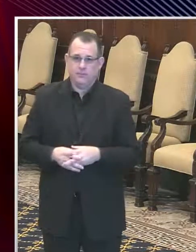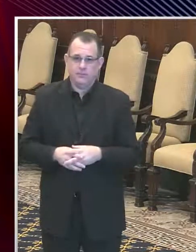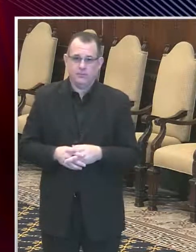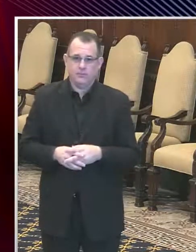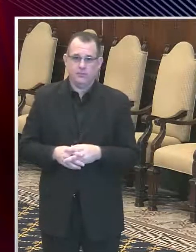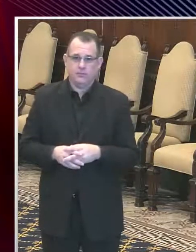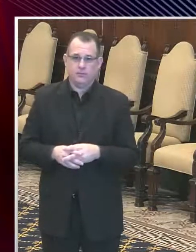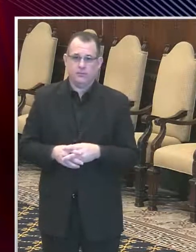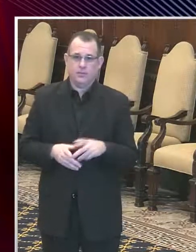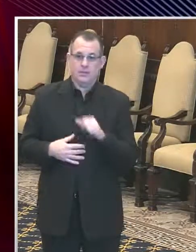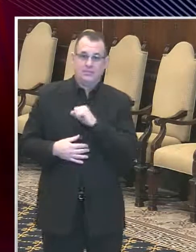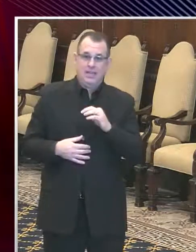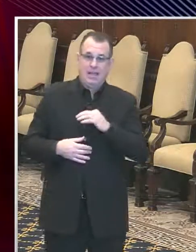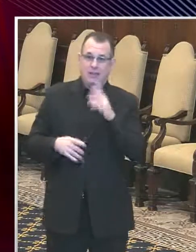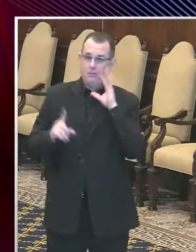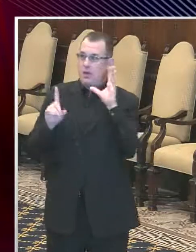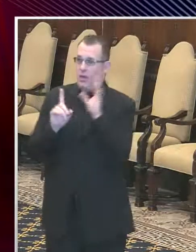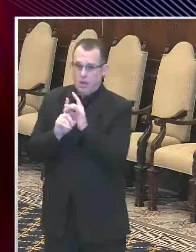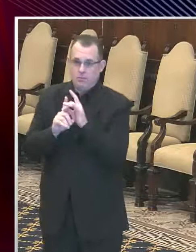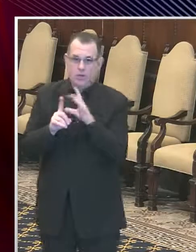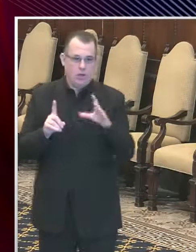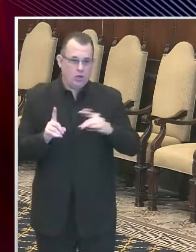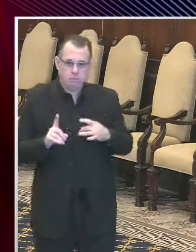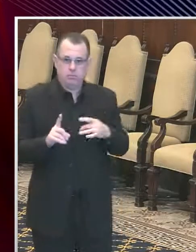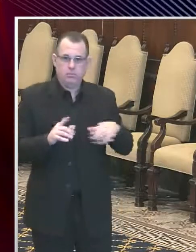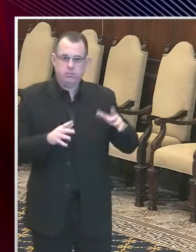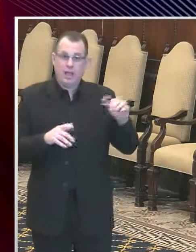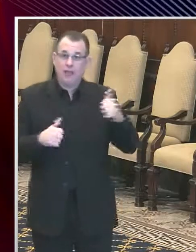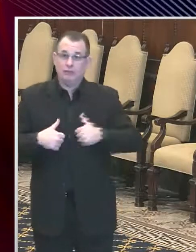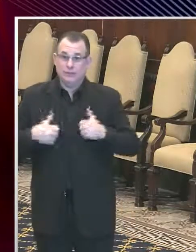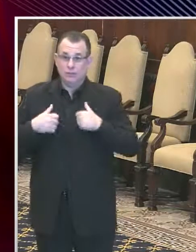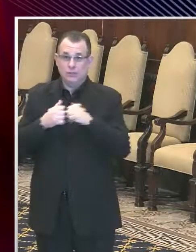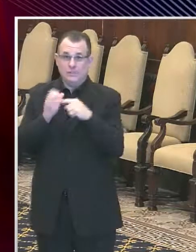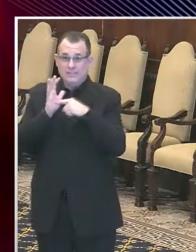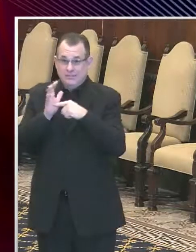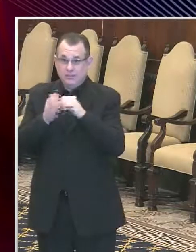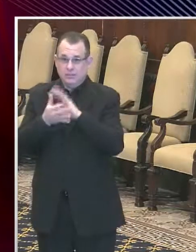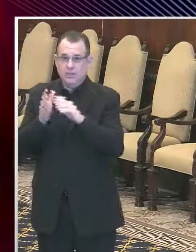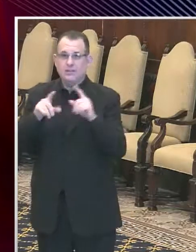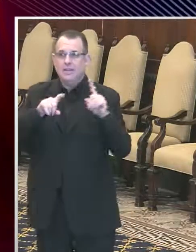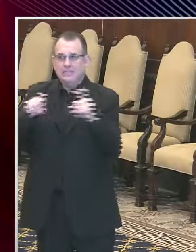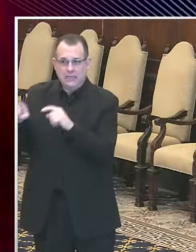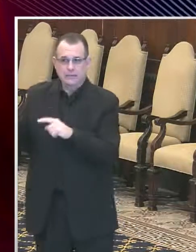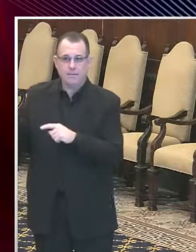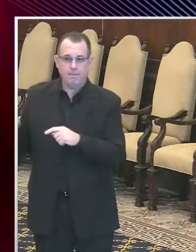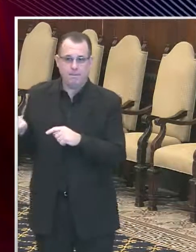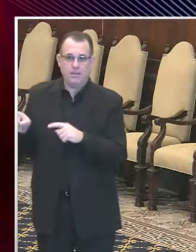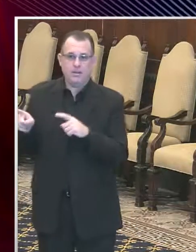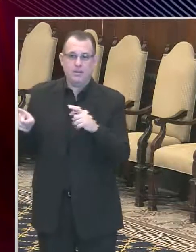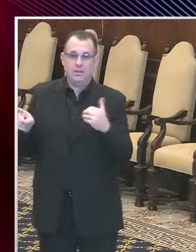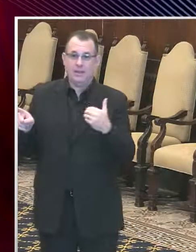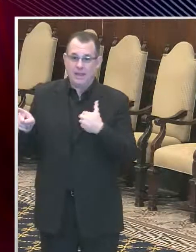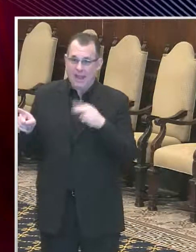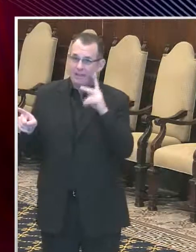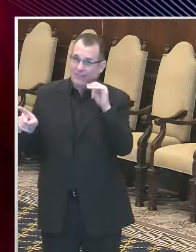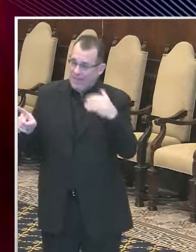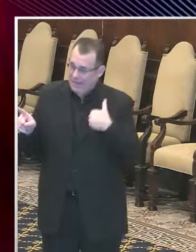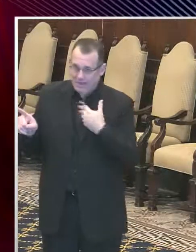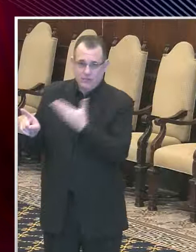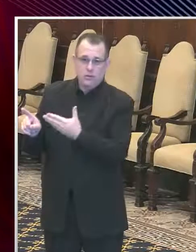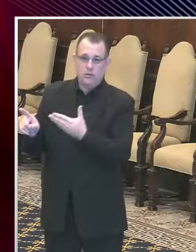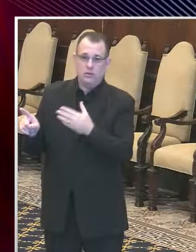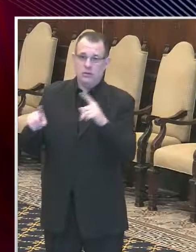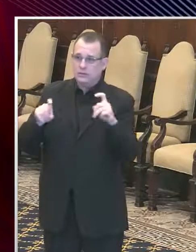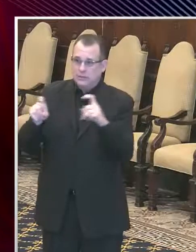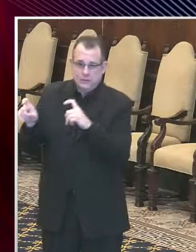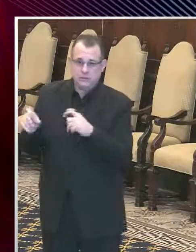to them. And then any resident who has symptoms, they test. And if they have a case in the nursing home, then they may test residents around them or expose to them at